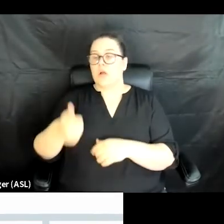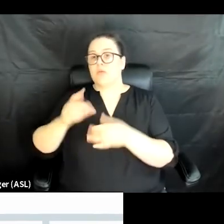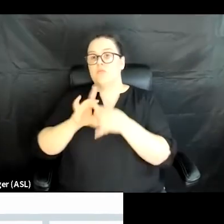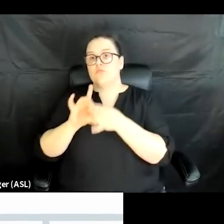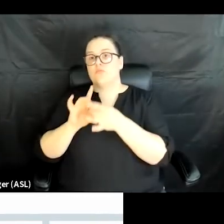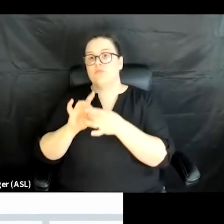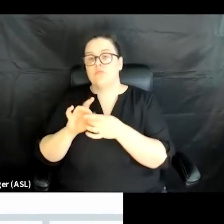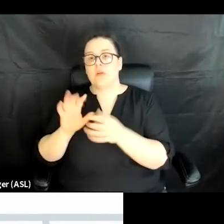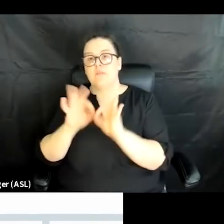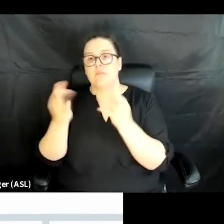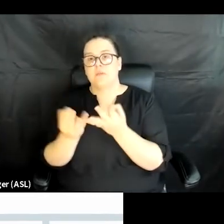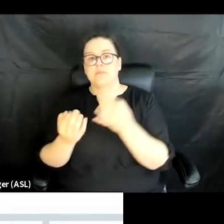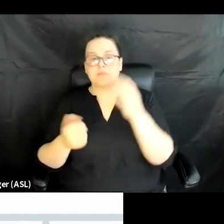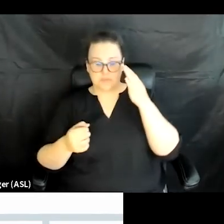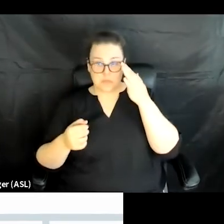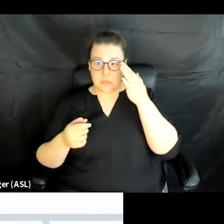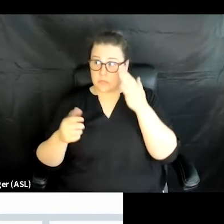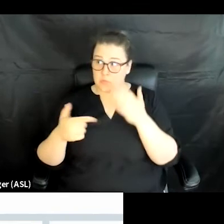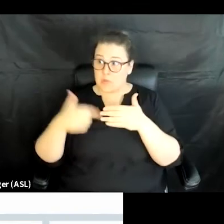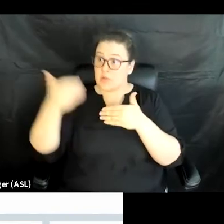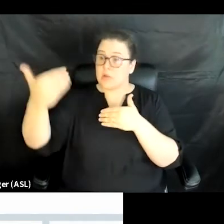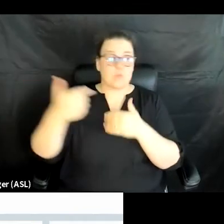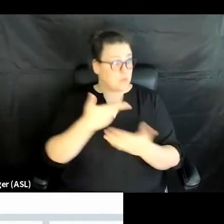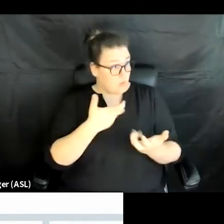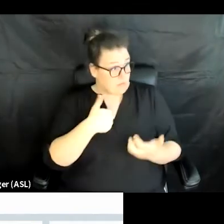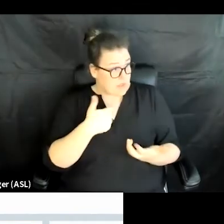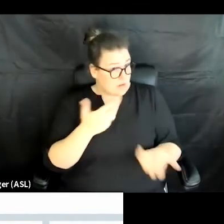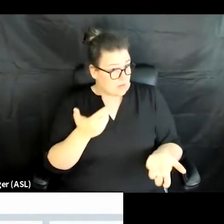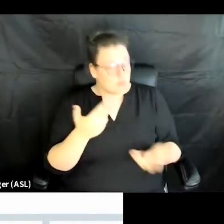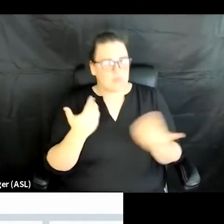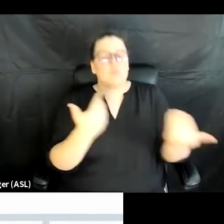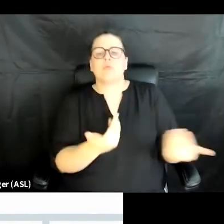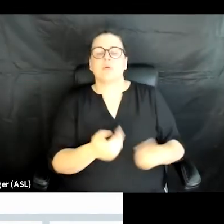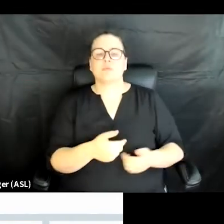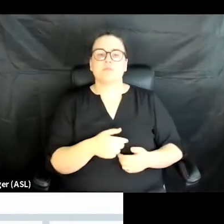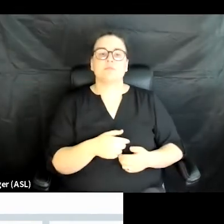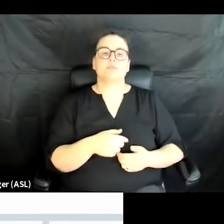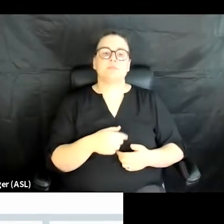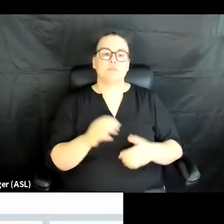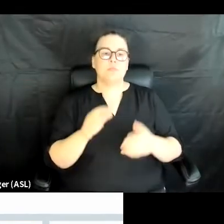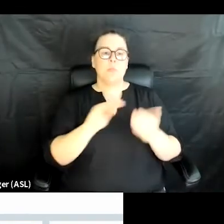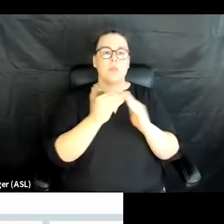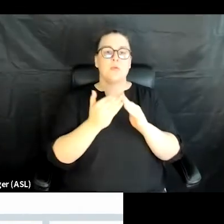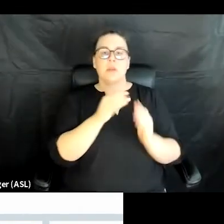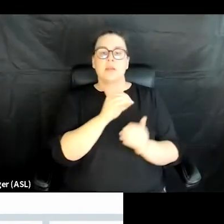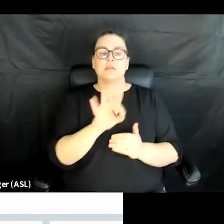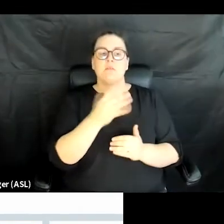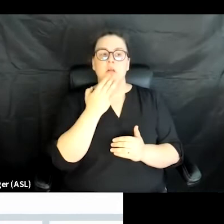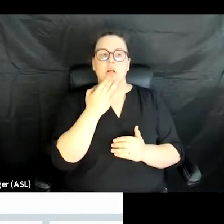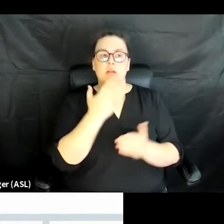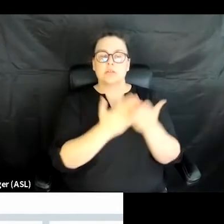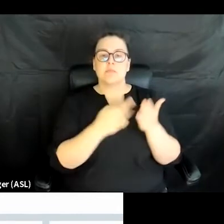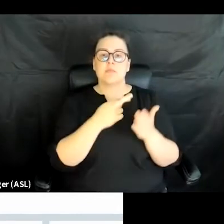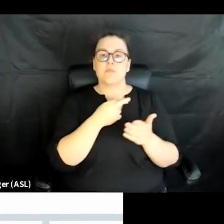Okay. You want me to do that one, Connie? Sure, go ahead. Okay, so with in reference to the communities of color, some of the risk factors that